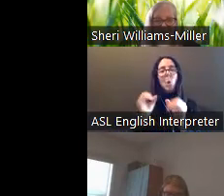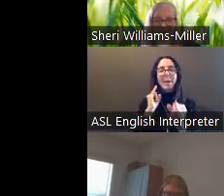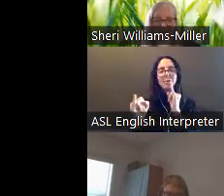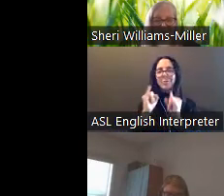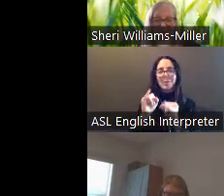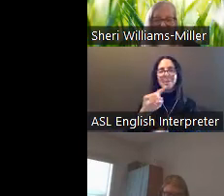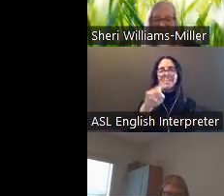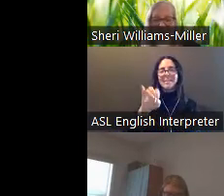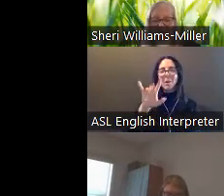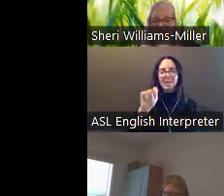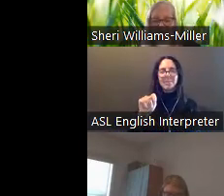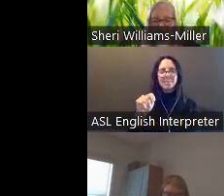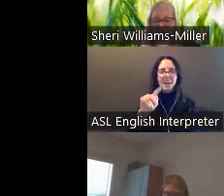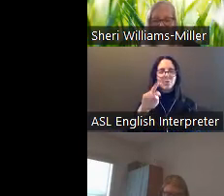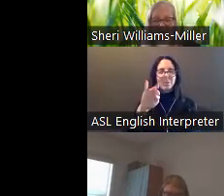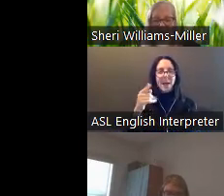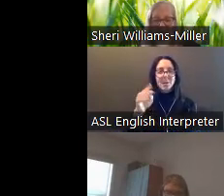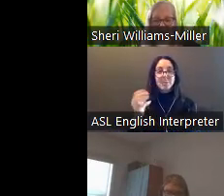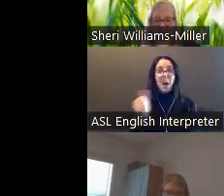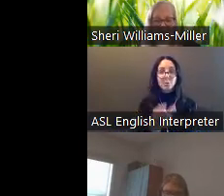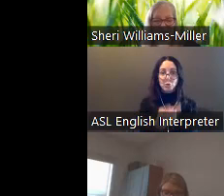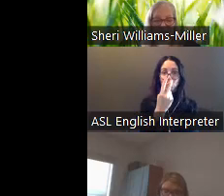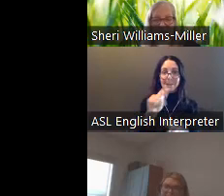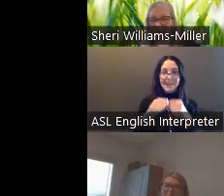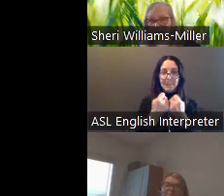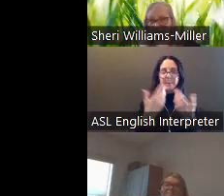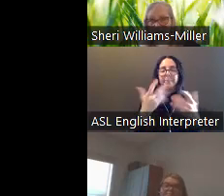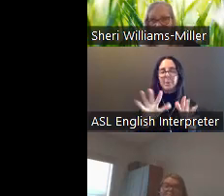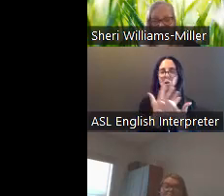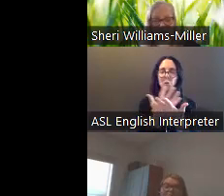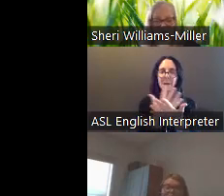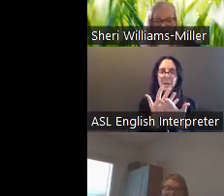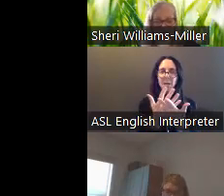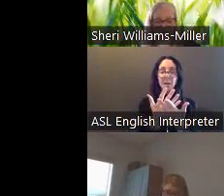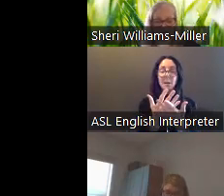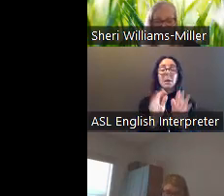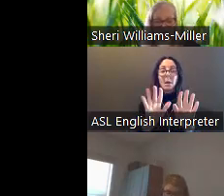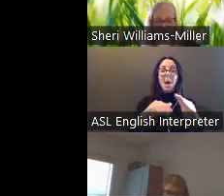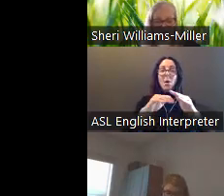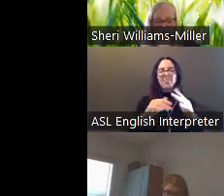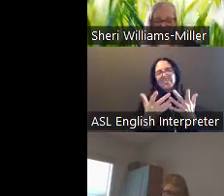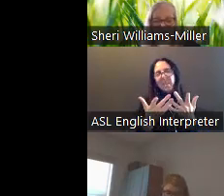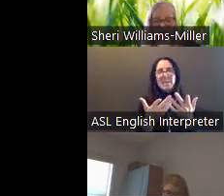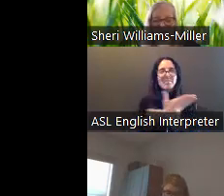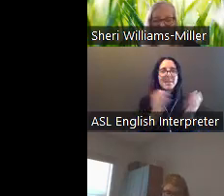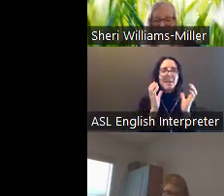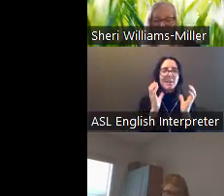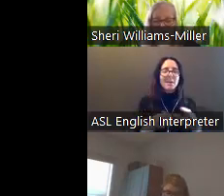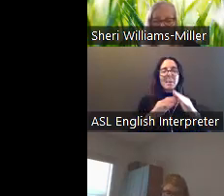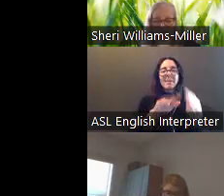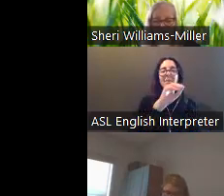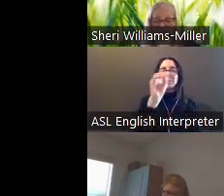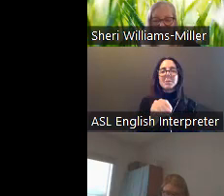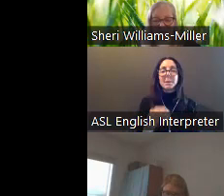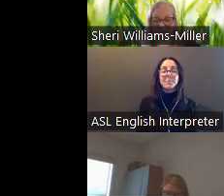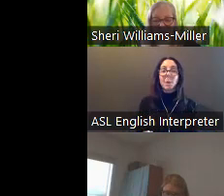triage. The other two teams completed the screening with less than 50% of their clients. One